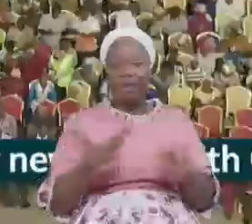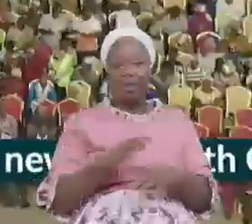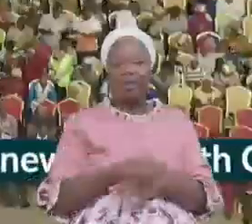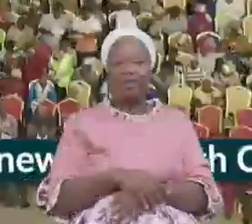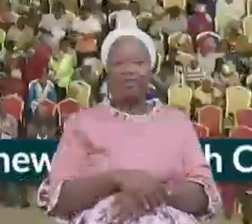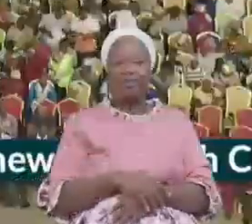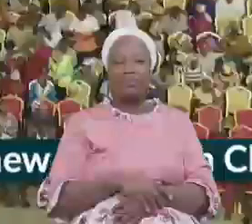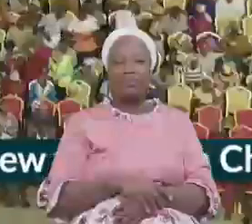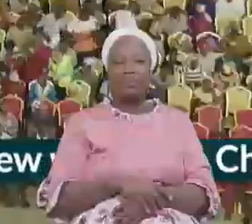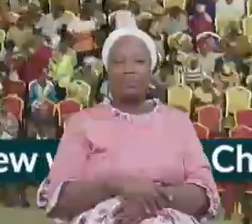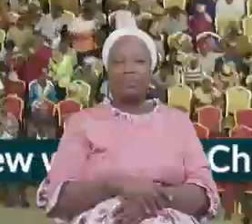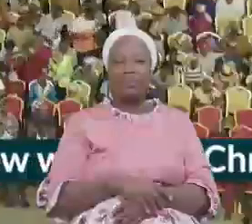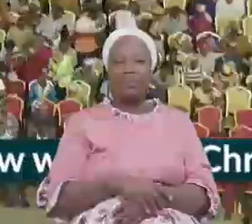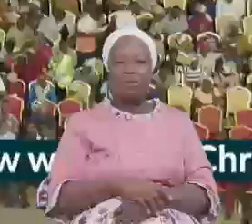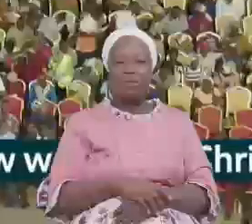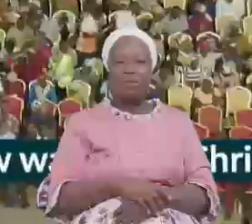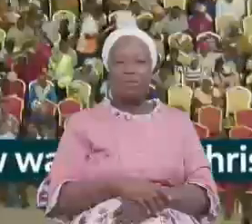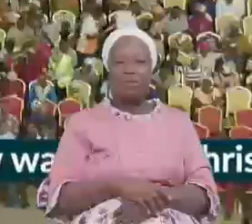sir.